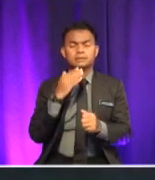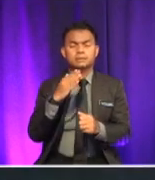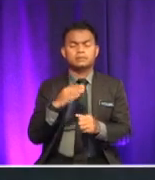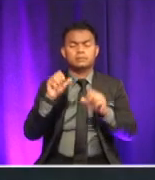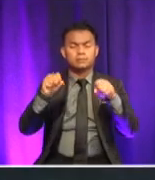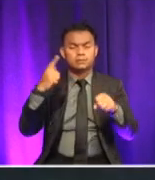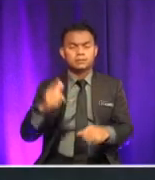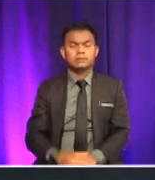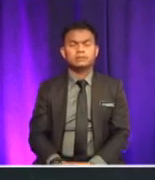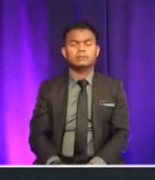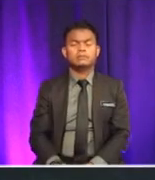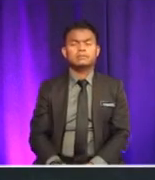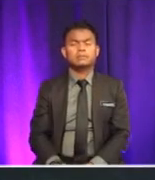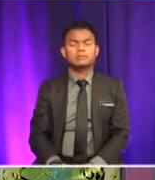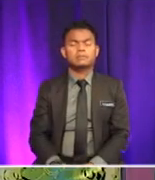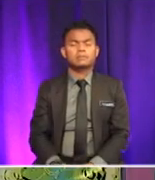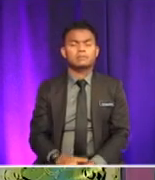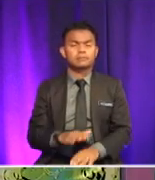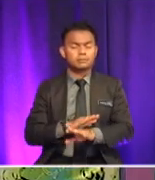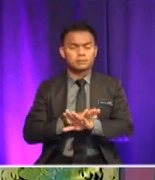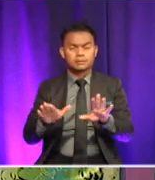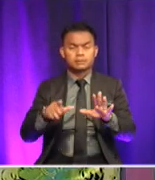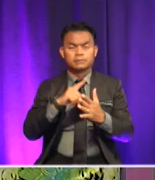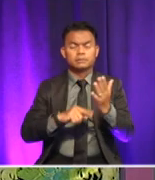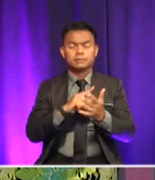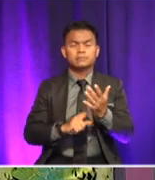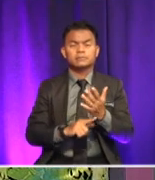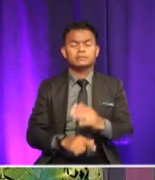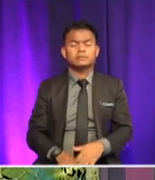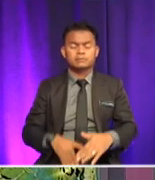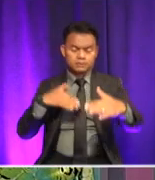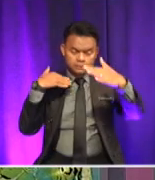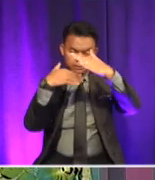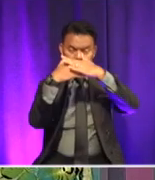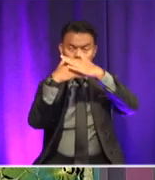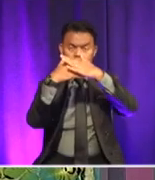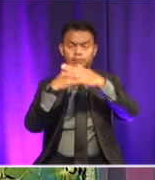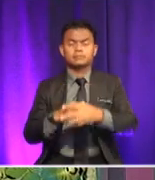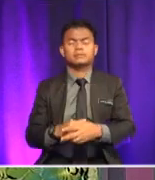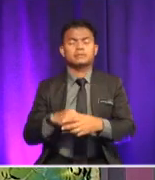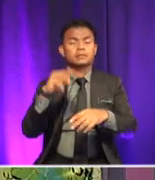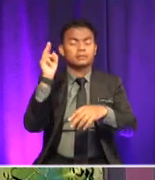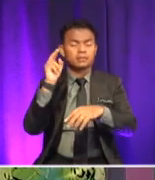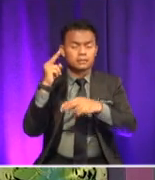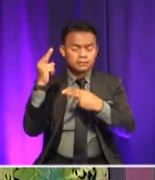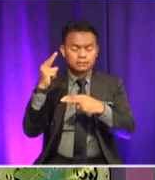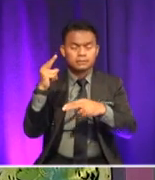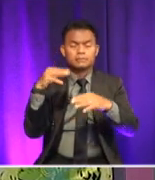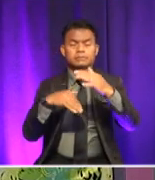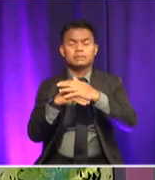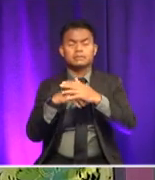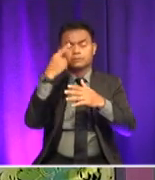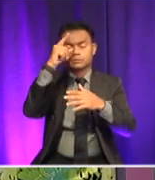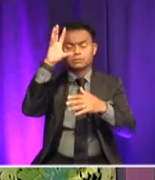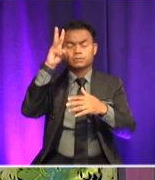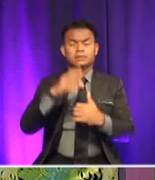this. There is actually no limit of words. Oh, no limit? Yeah, okay. But there's a limit of time. Right. Remember, you have 6 essays